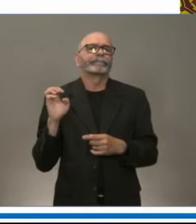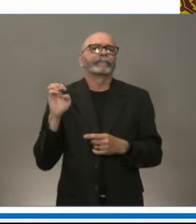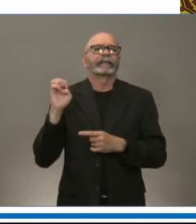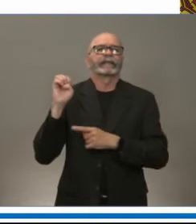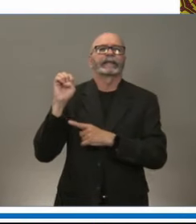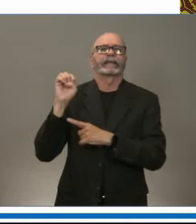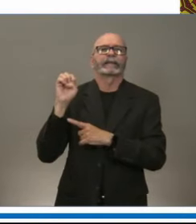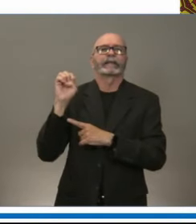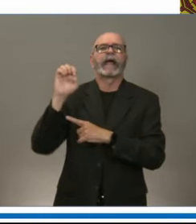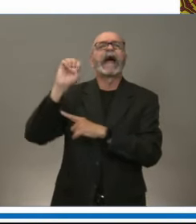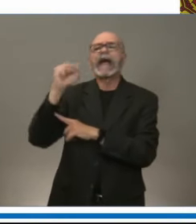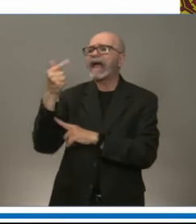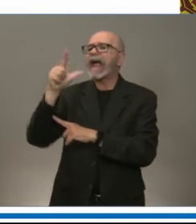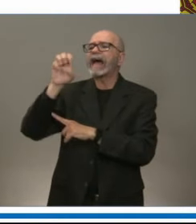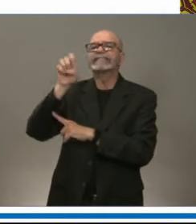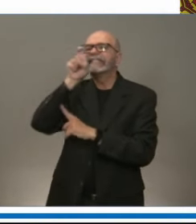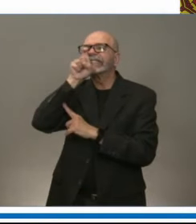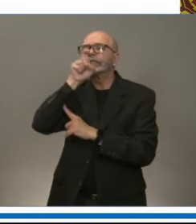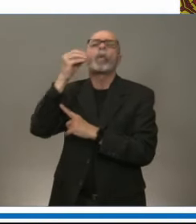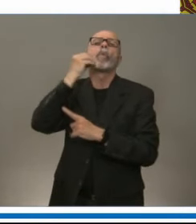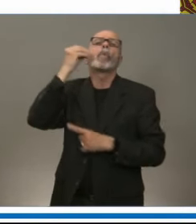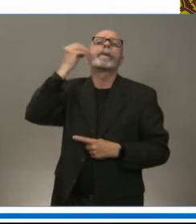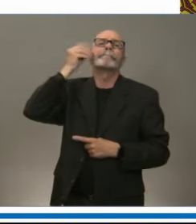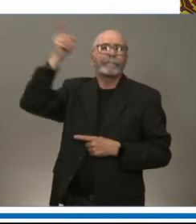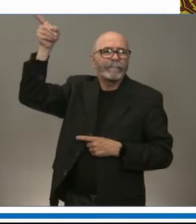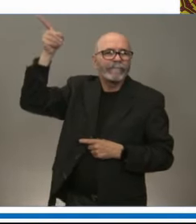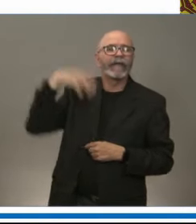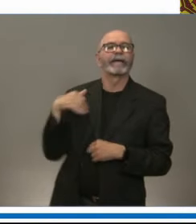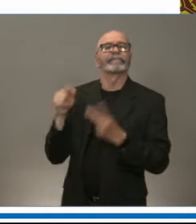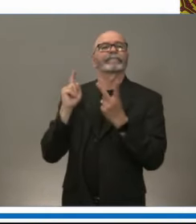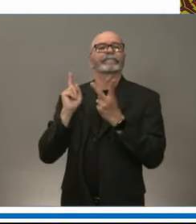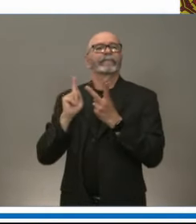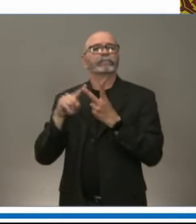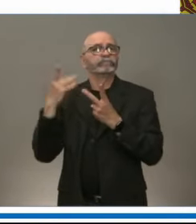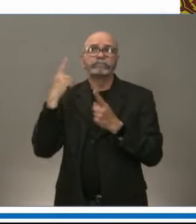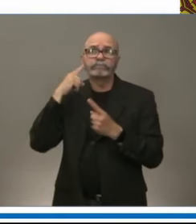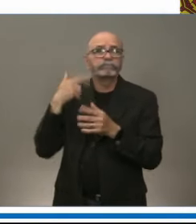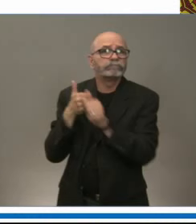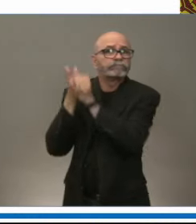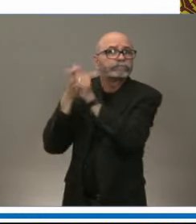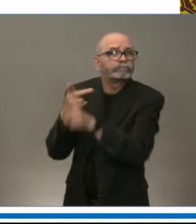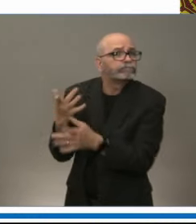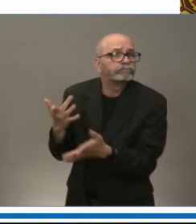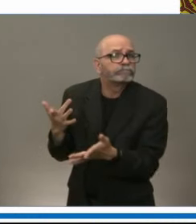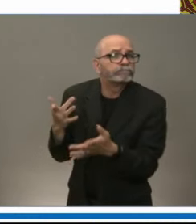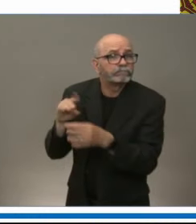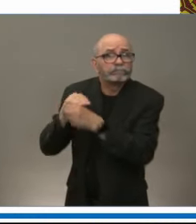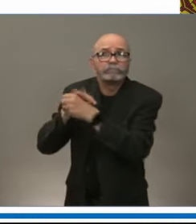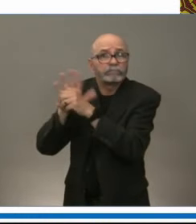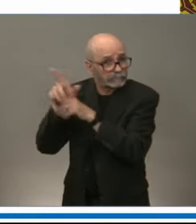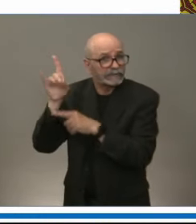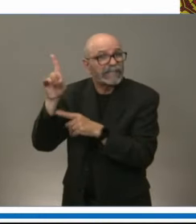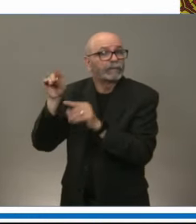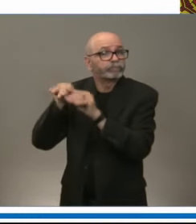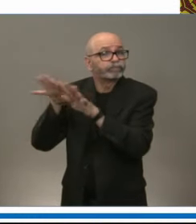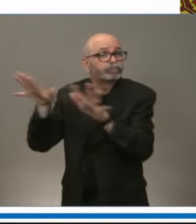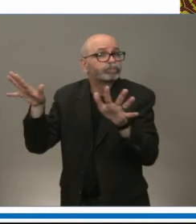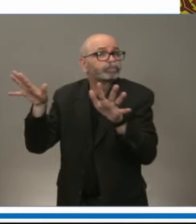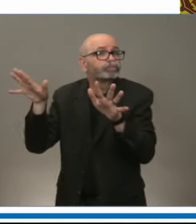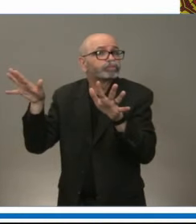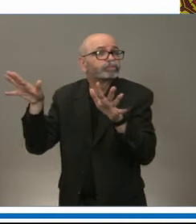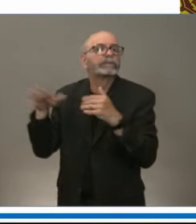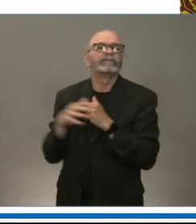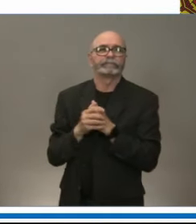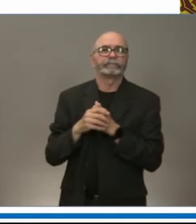Alma Fire Hall. I'm wondering today, is there any update to that? Have any additional cases been identified from those 2